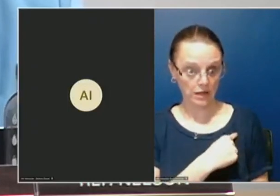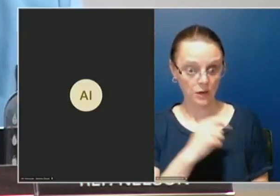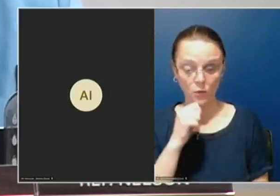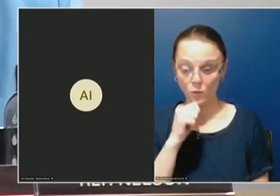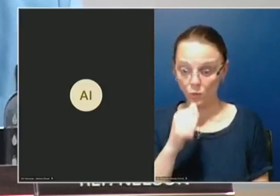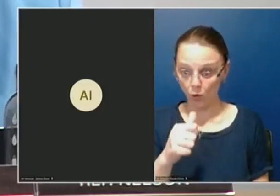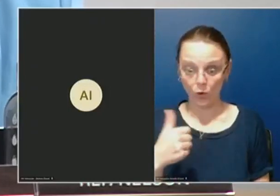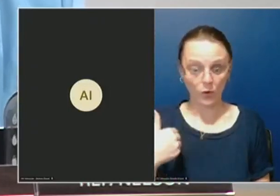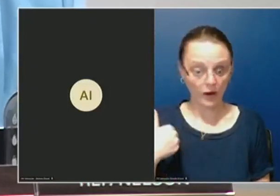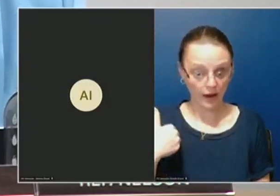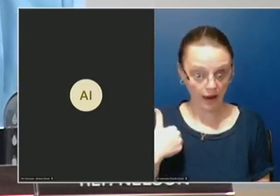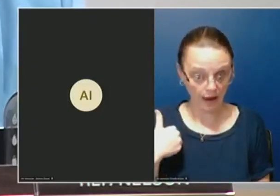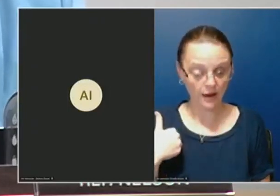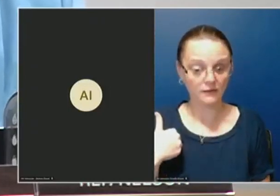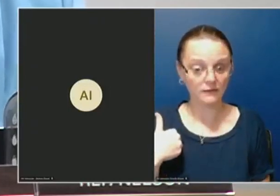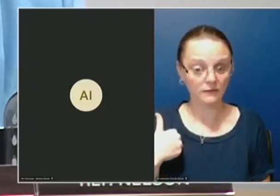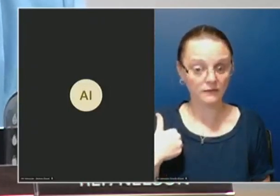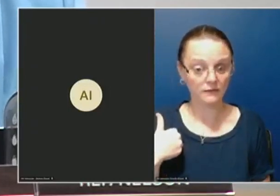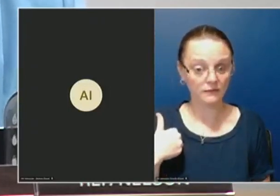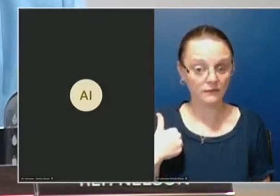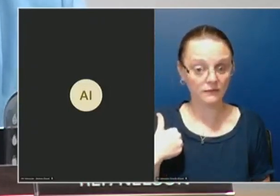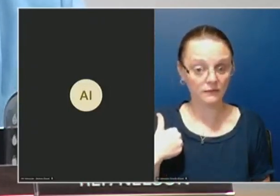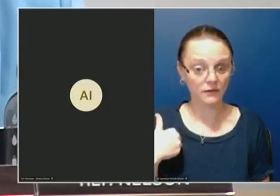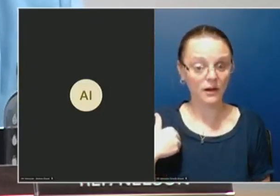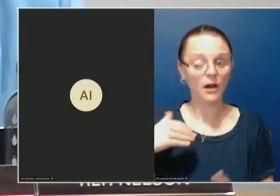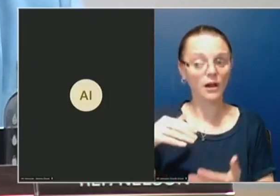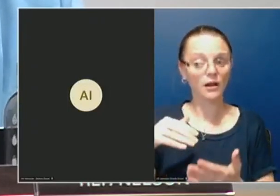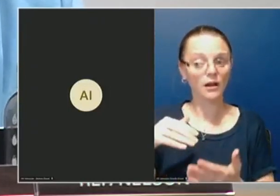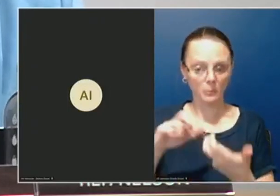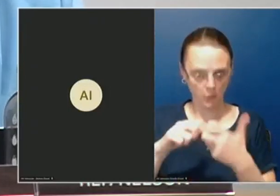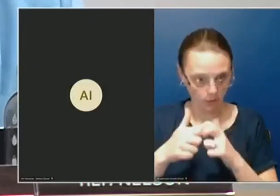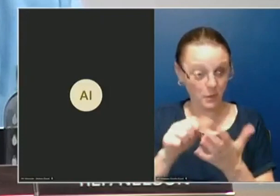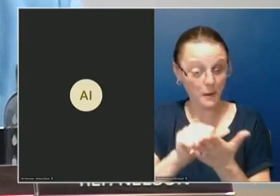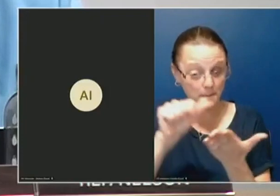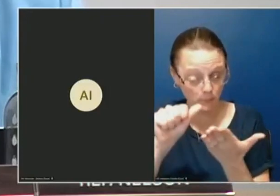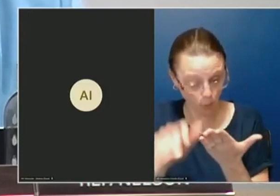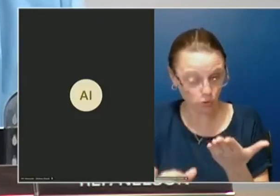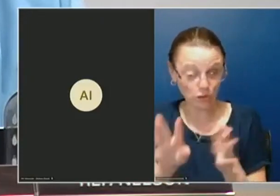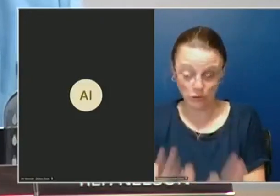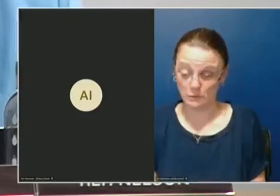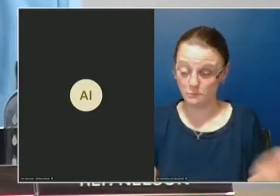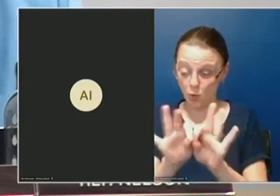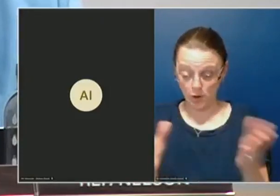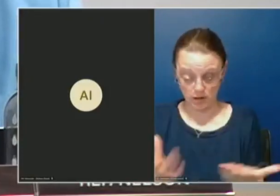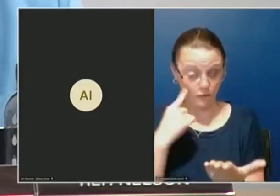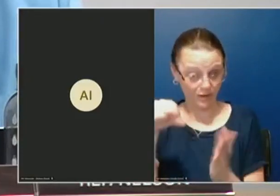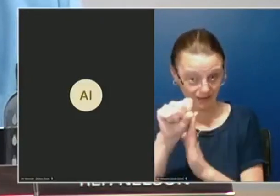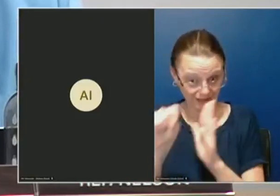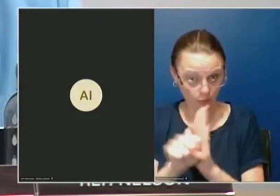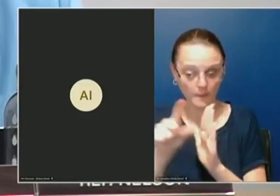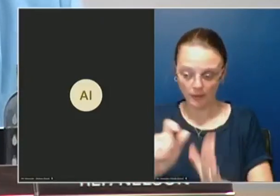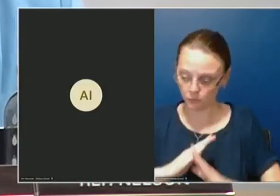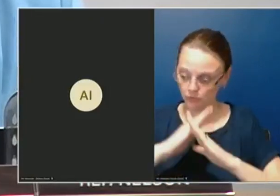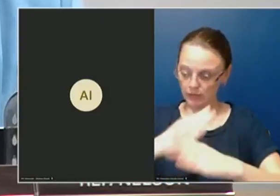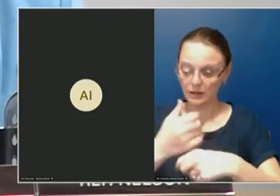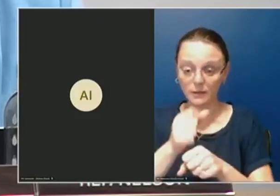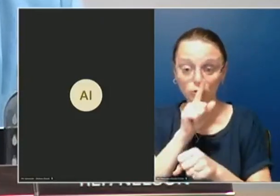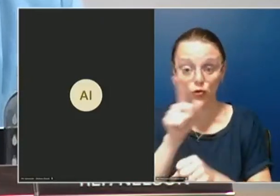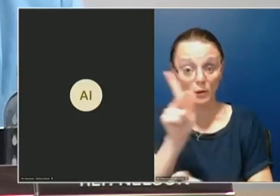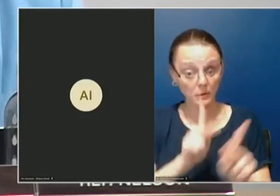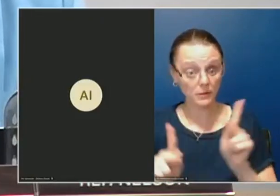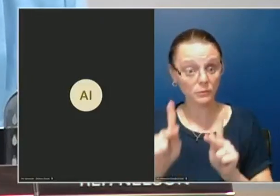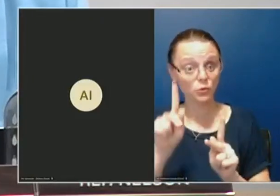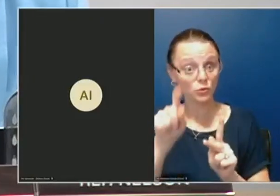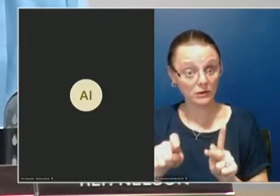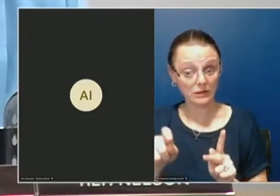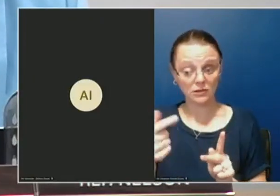Speaker Rayfield. Abortion is important to Oregonians, and we must protect it. And we must ensure that those who need gender-affirming